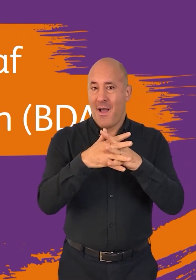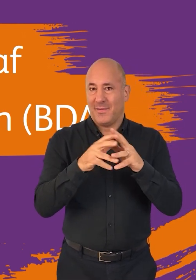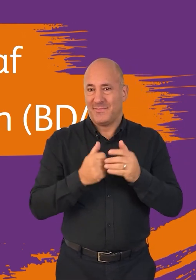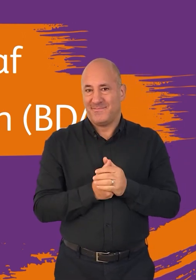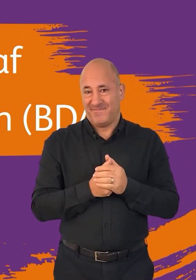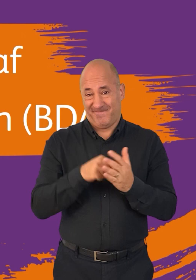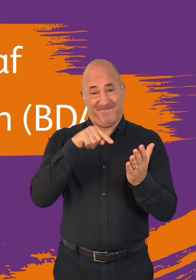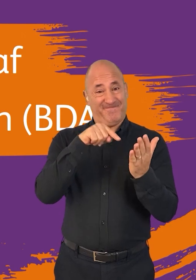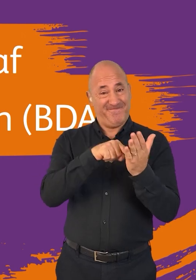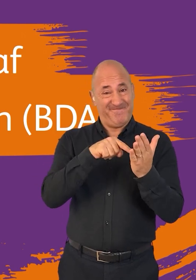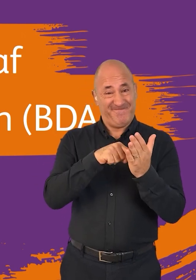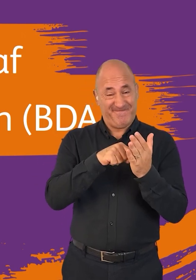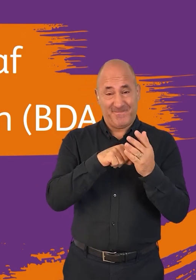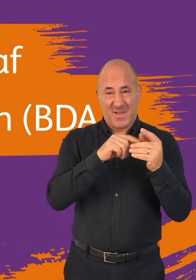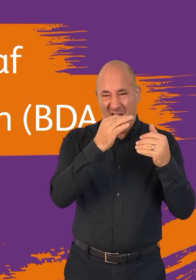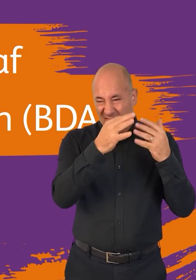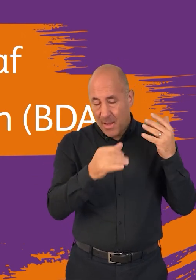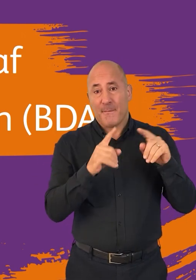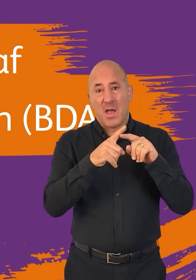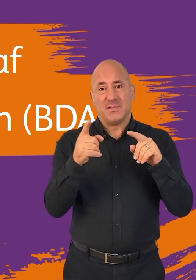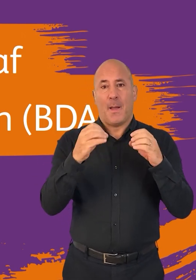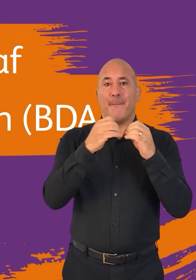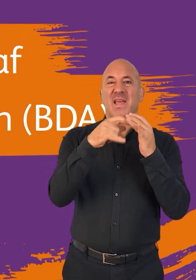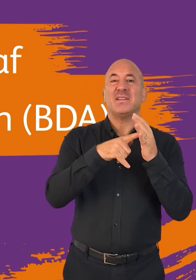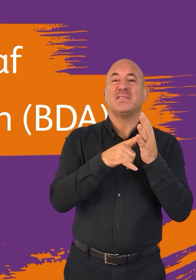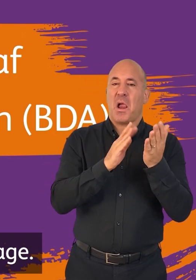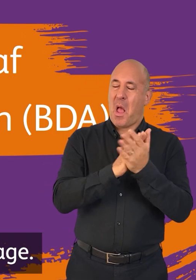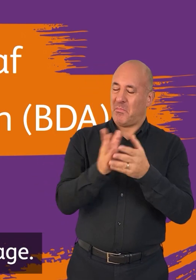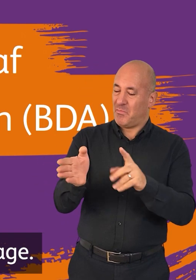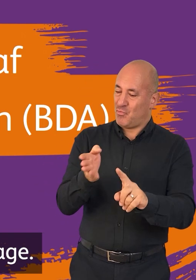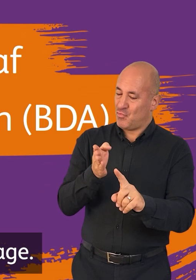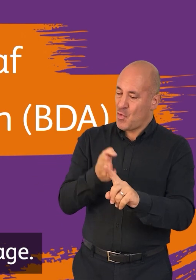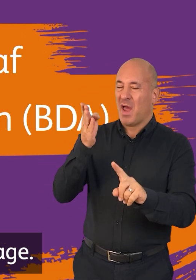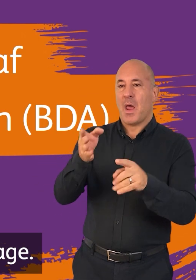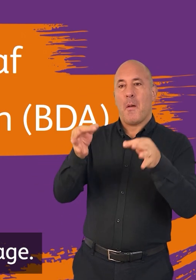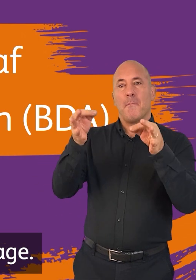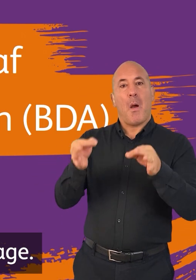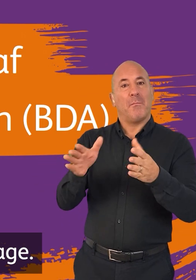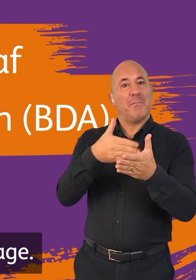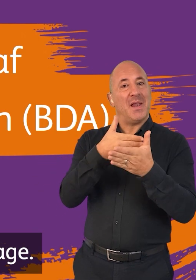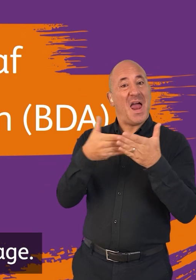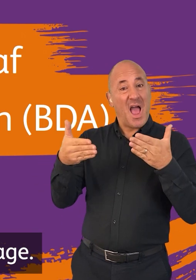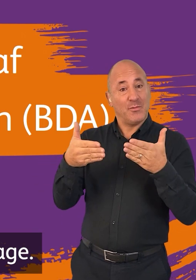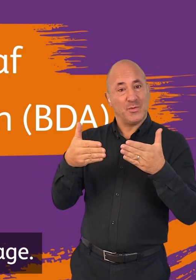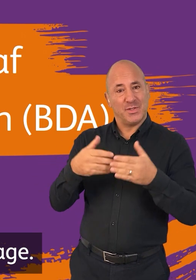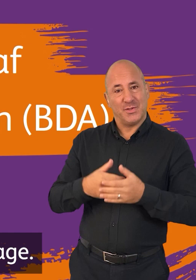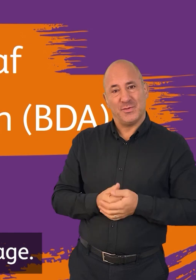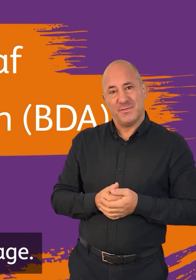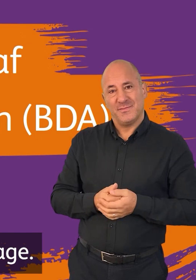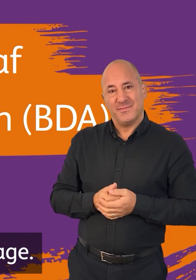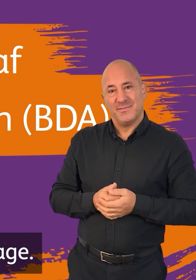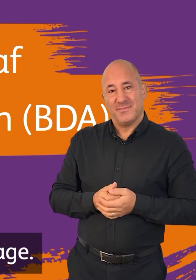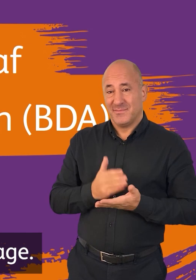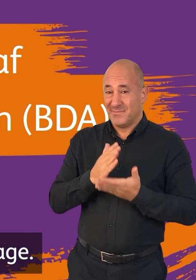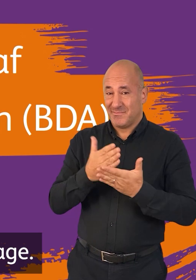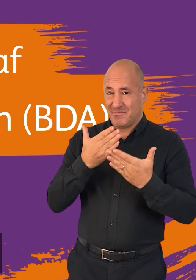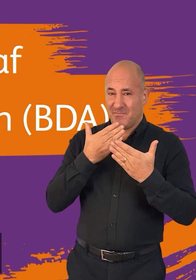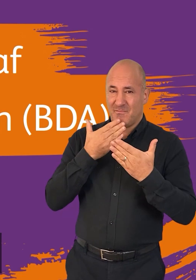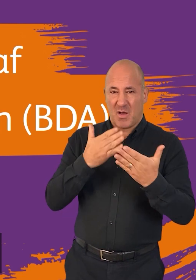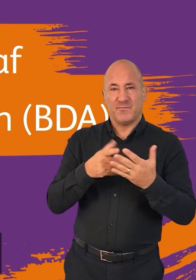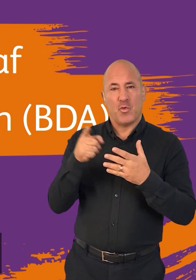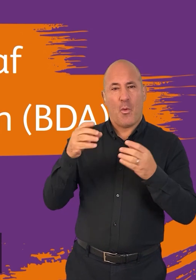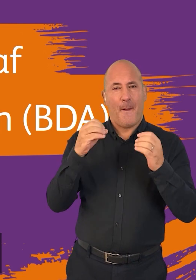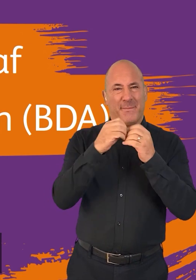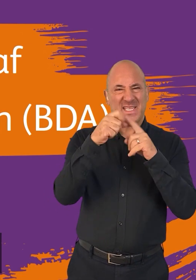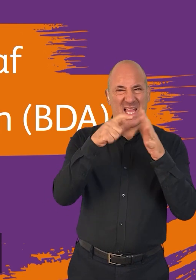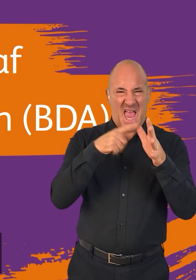UK law. The bill will, amongst other things, see BSL recognised as an official language.